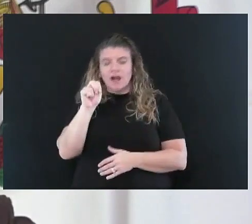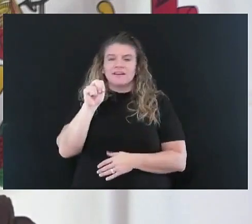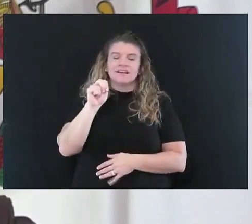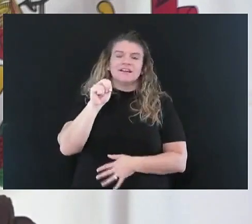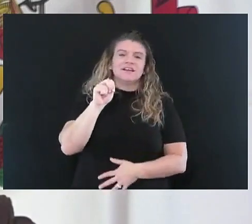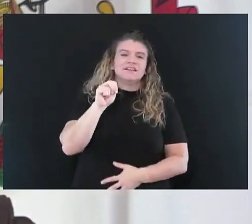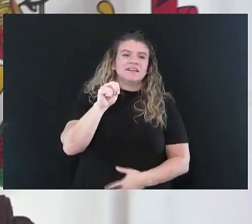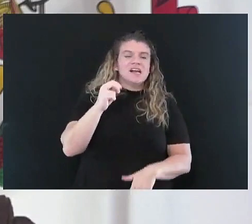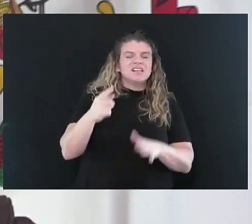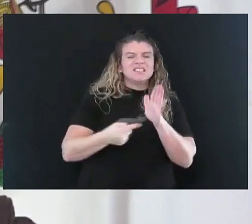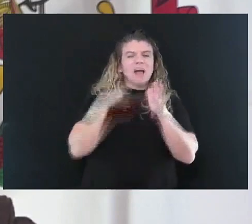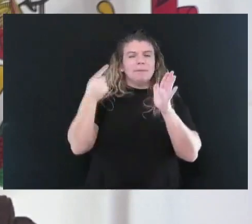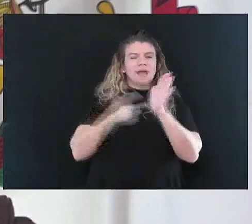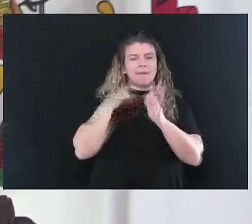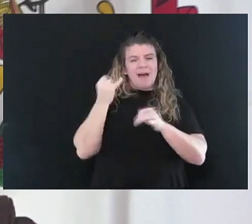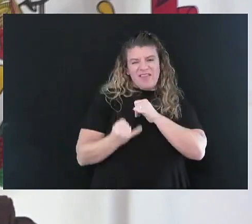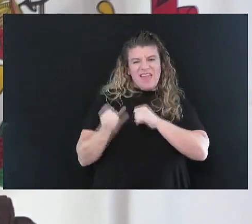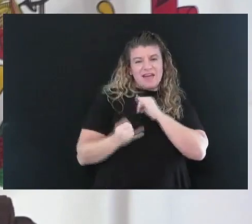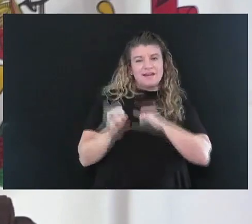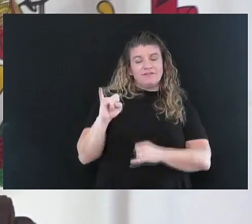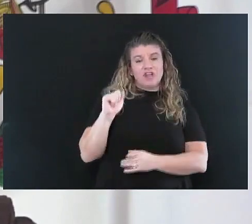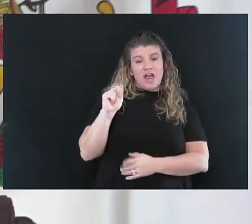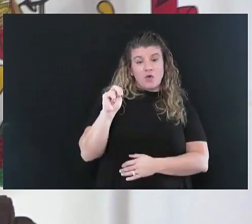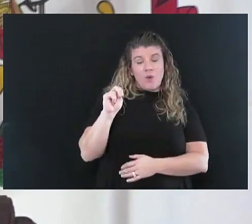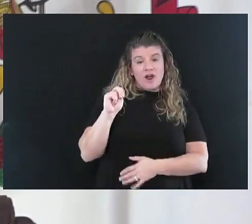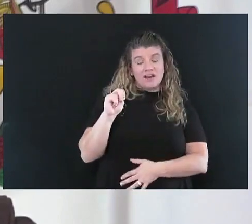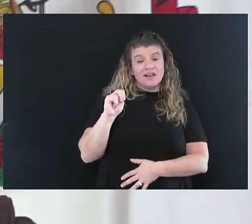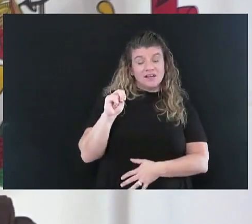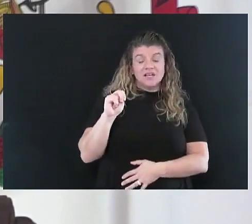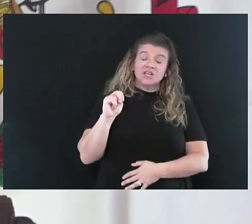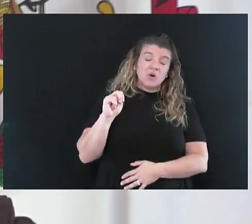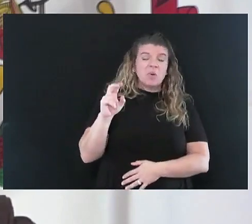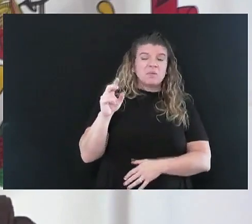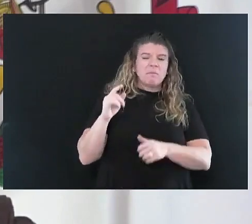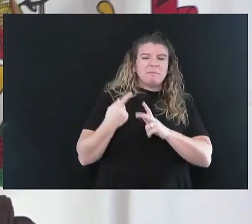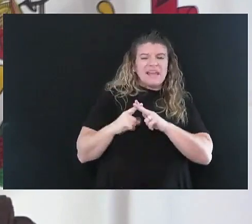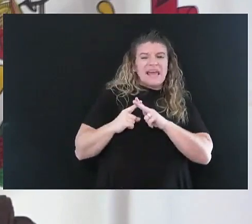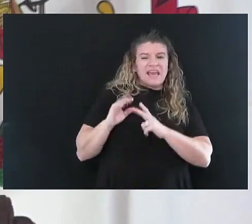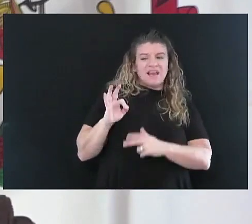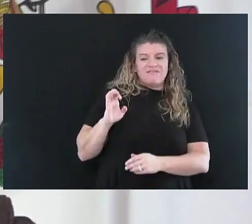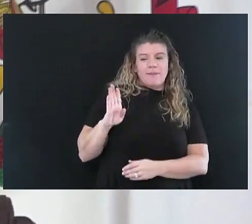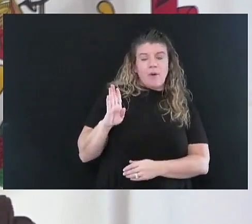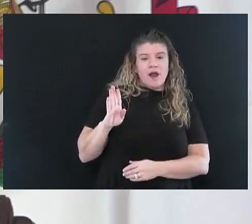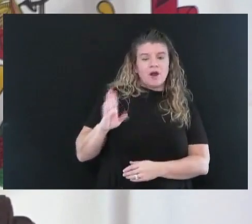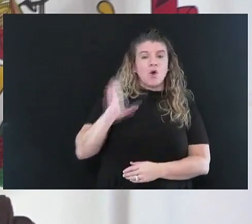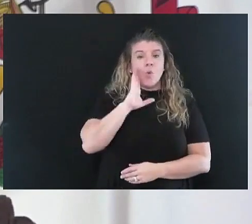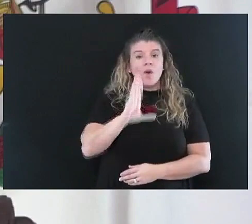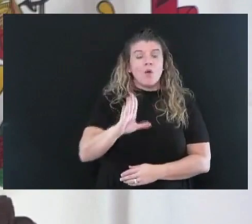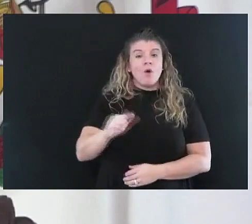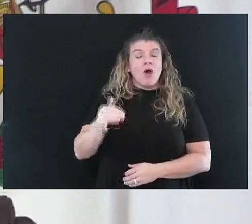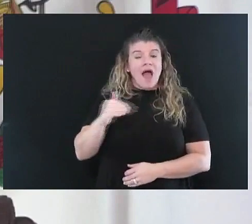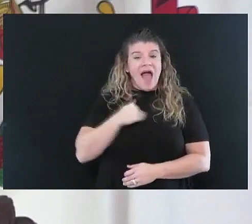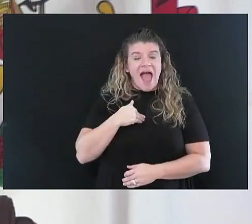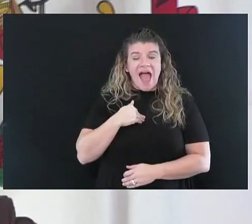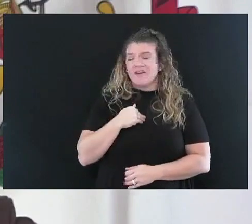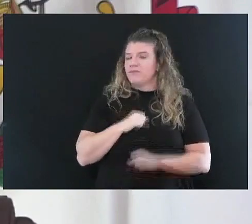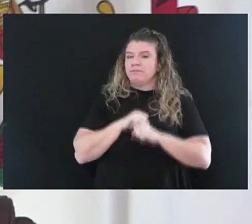sometime by the end of January or the first days of February, we will have